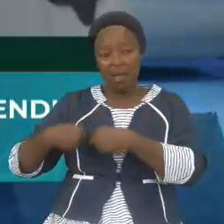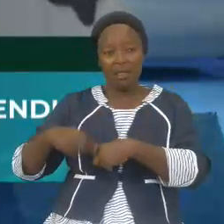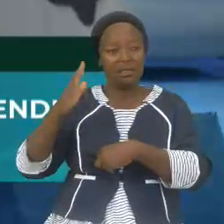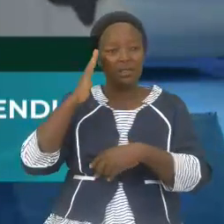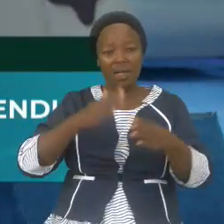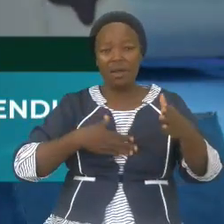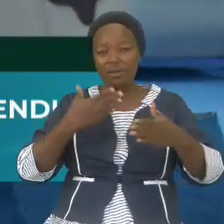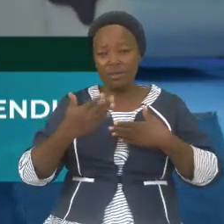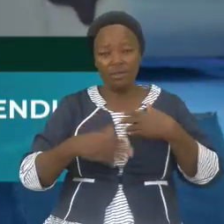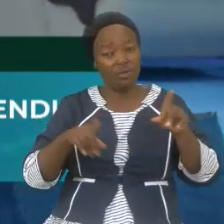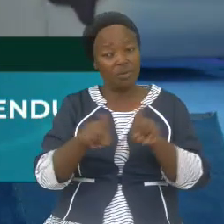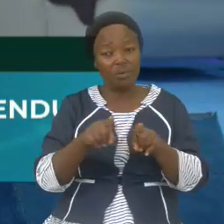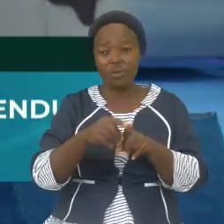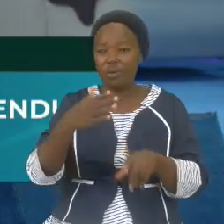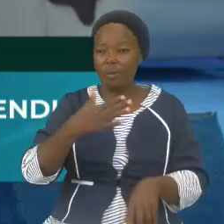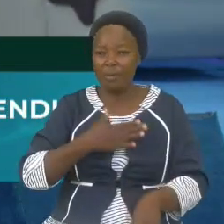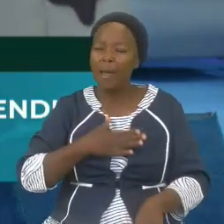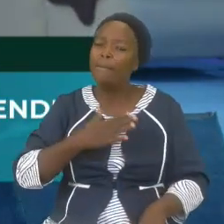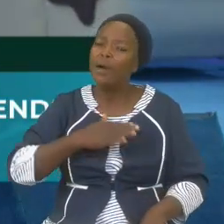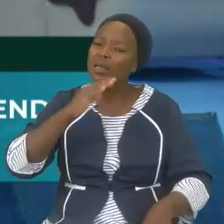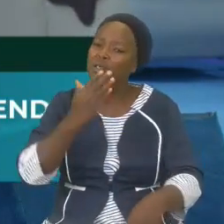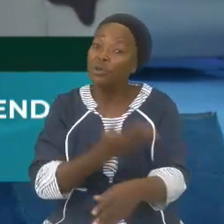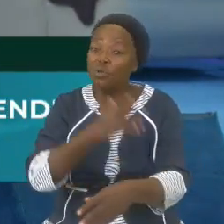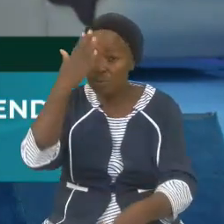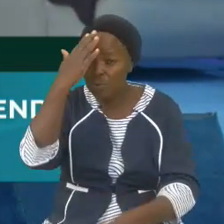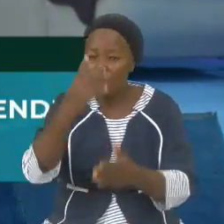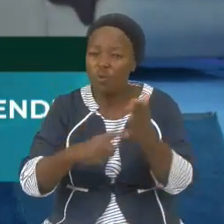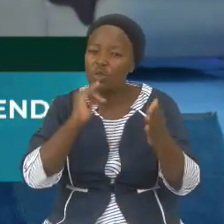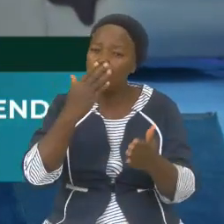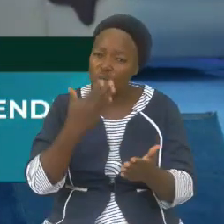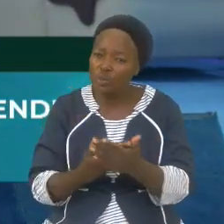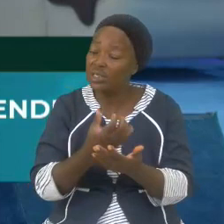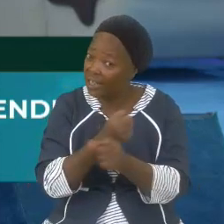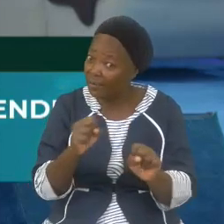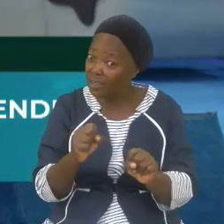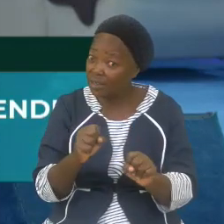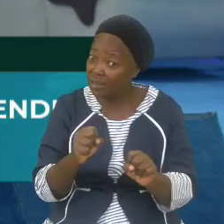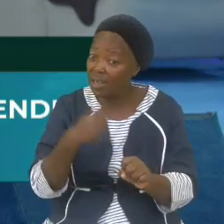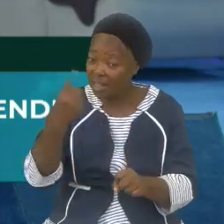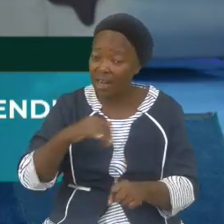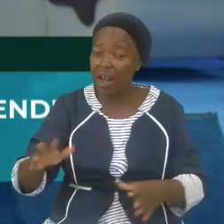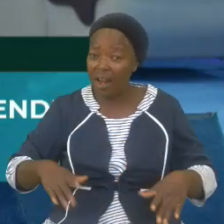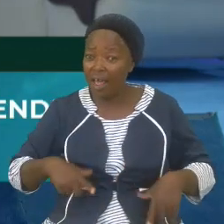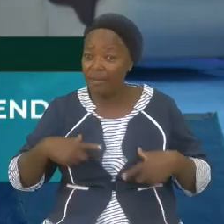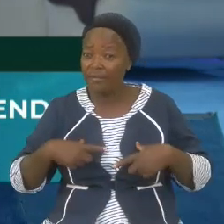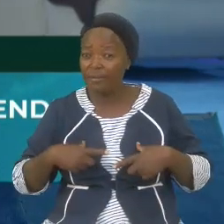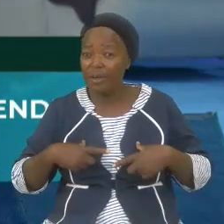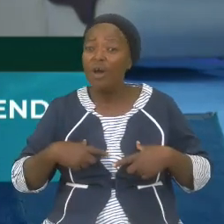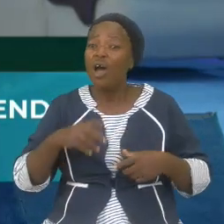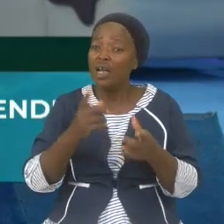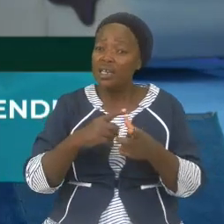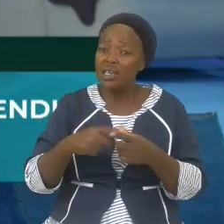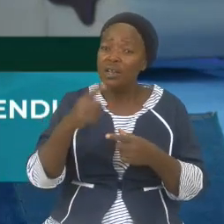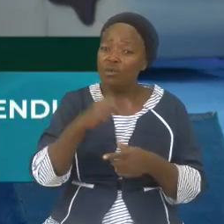My son, you know what's good? Salvation, eternal life. What, how God will